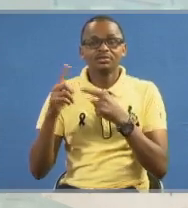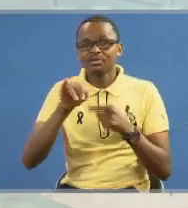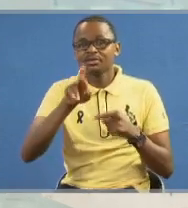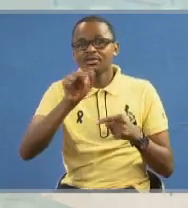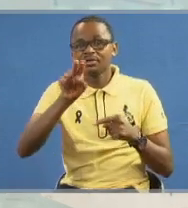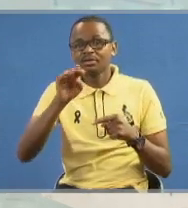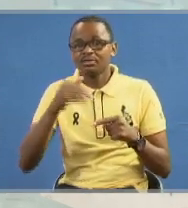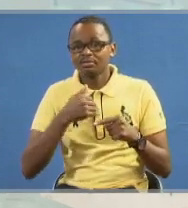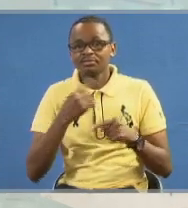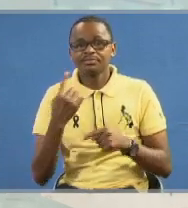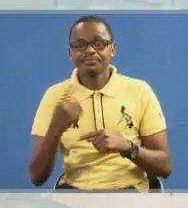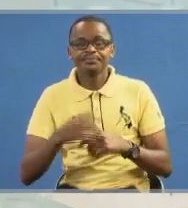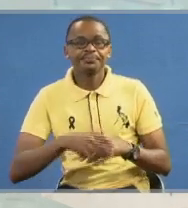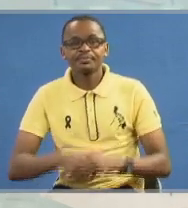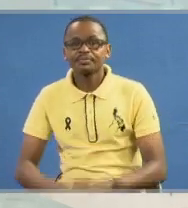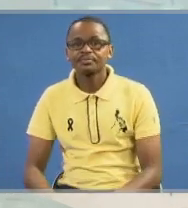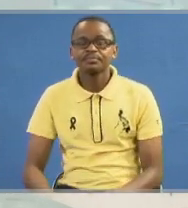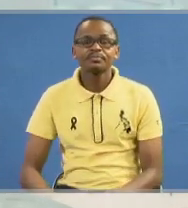Mwange.